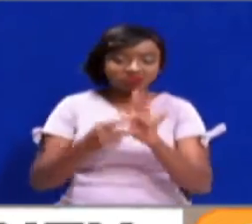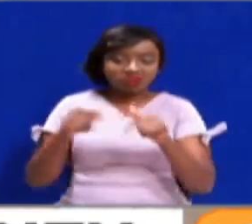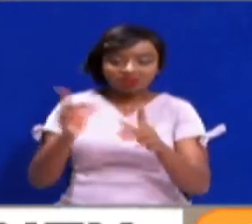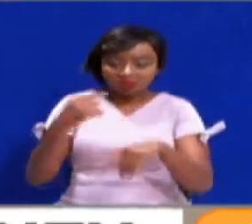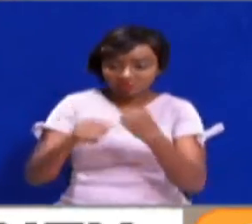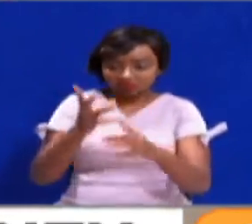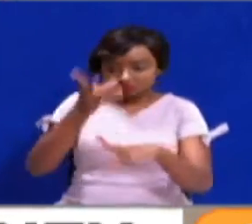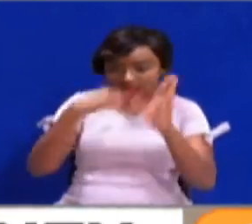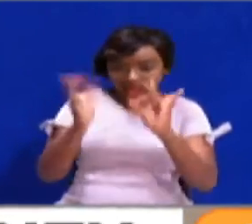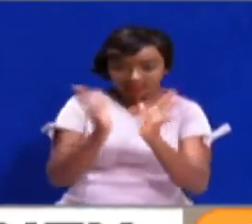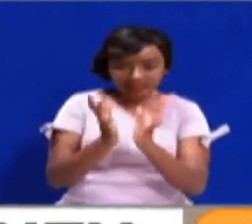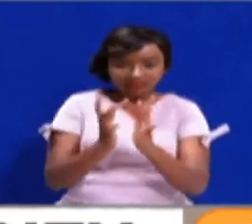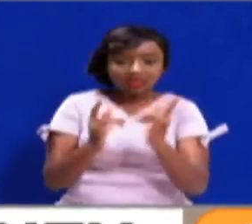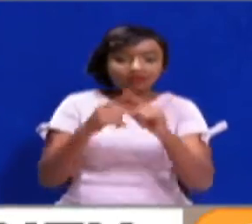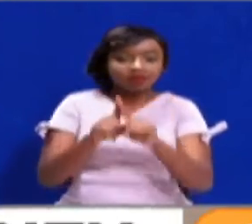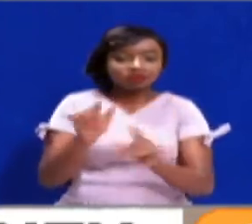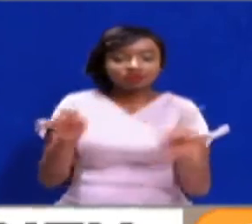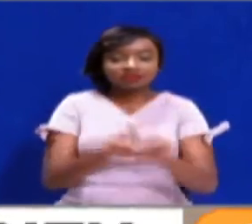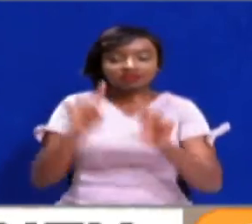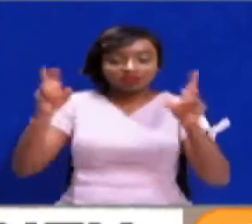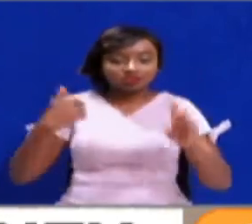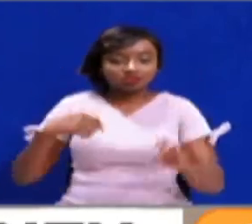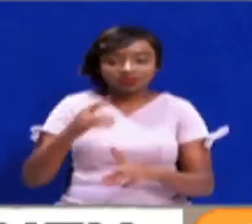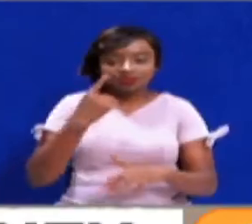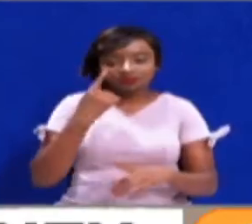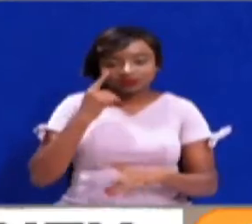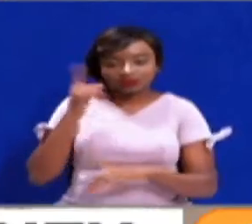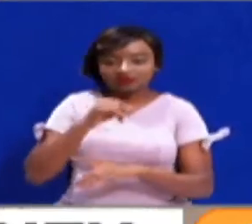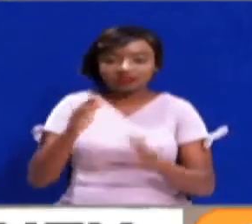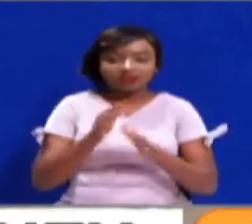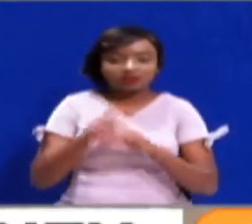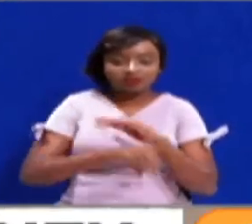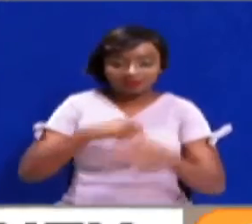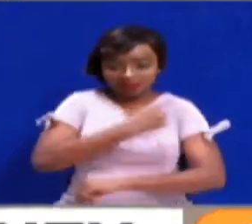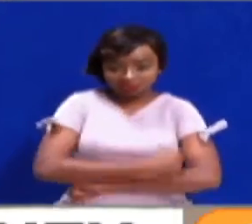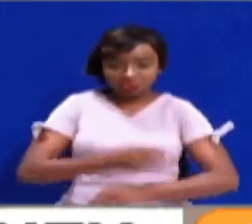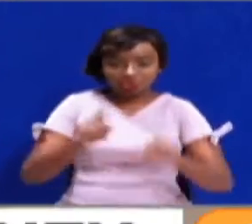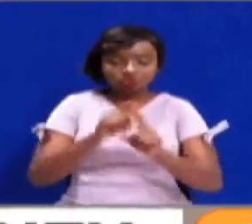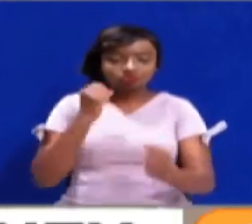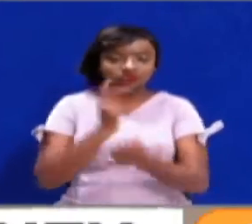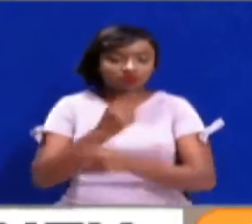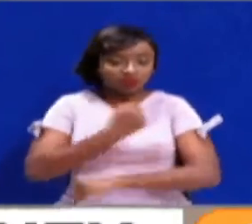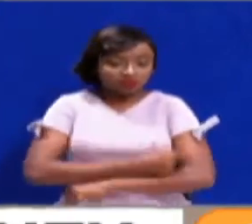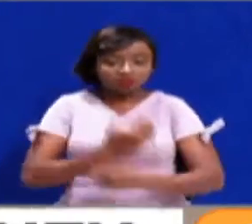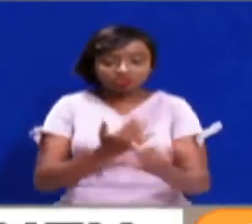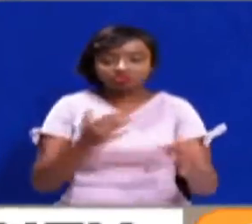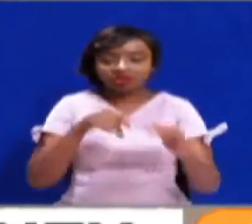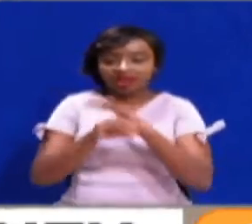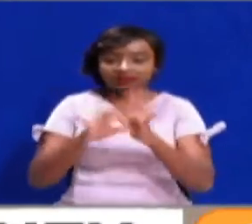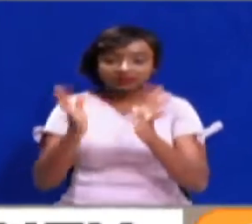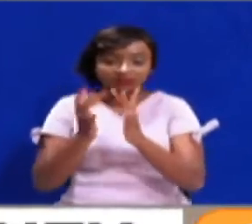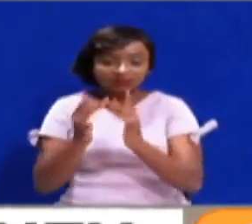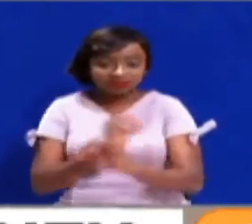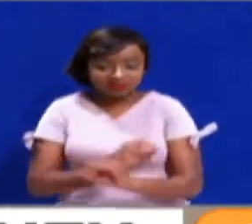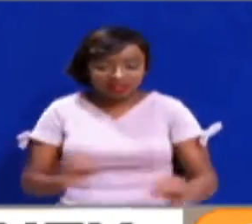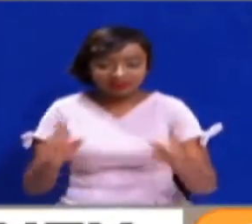study online. The same issue we were seeing about primary schools and secondary schools and children being unable to access internet connection